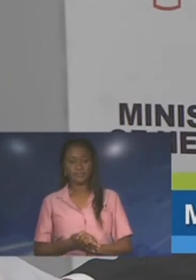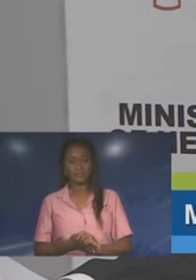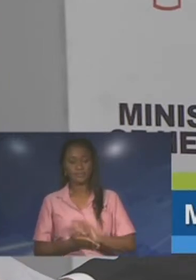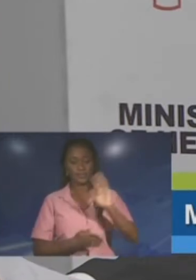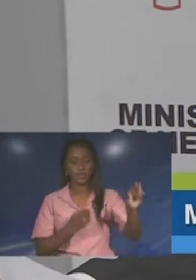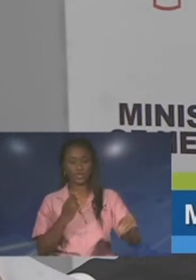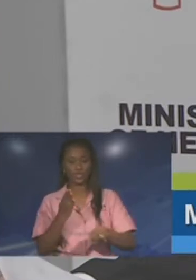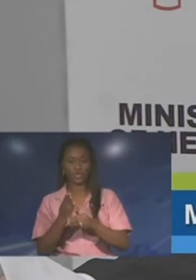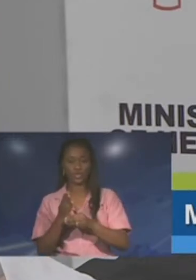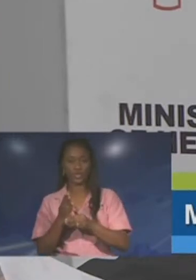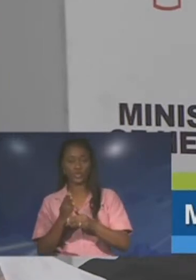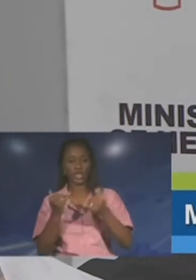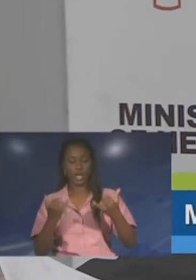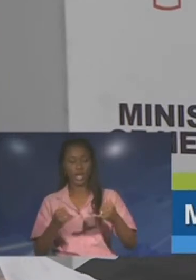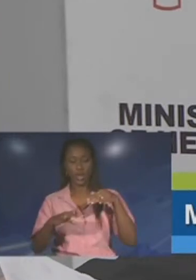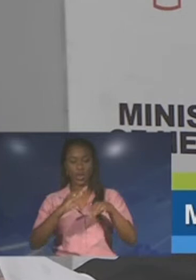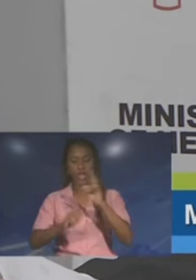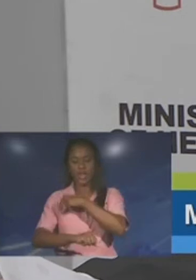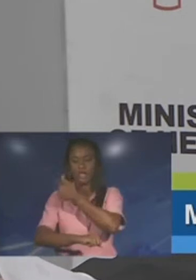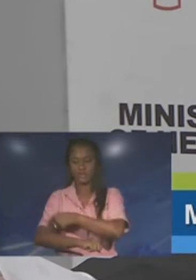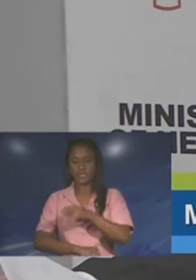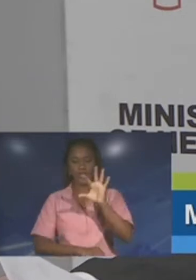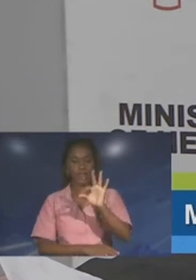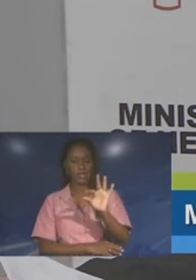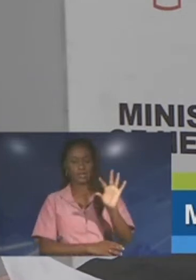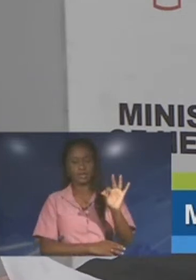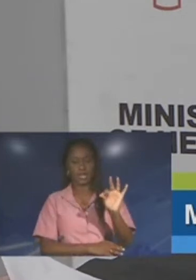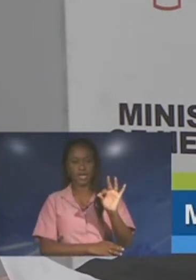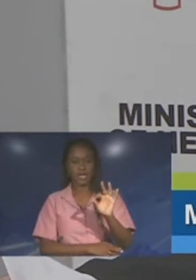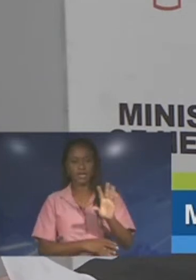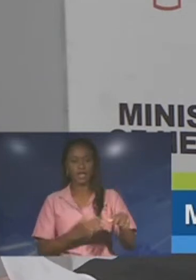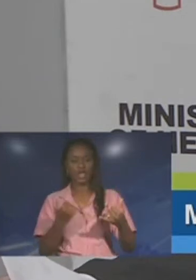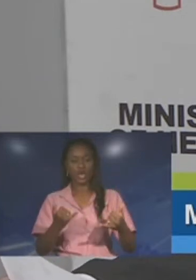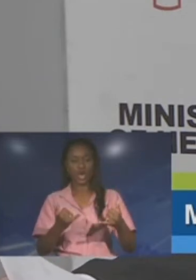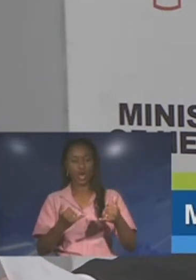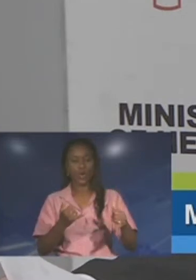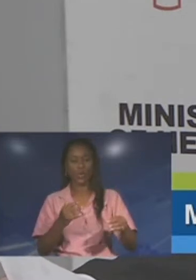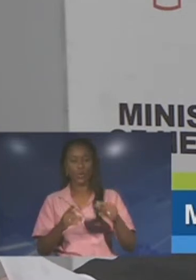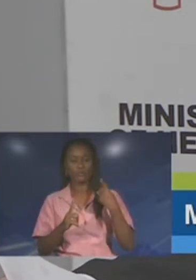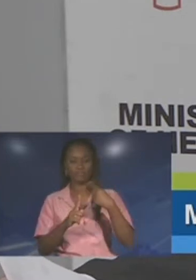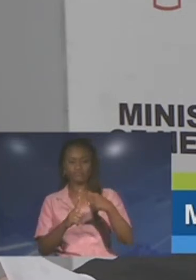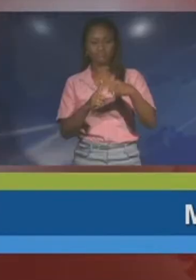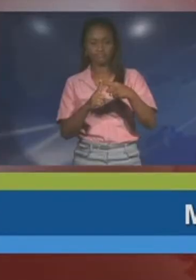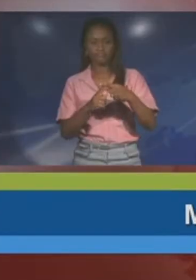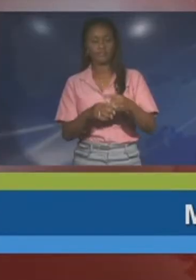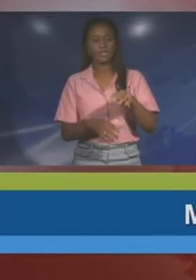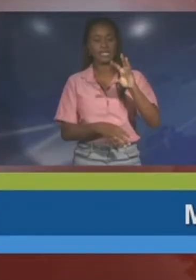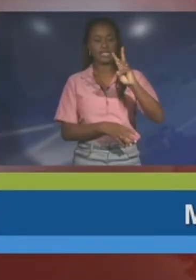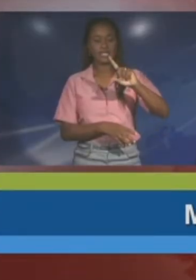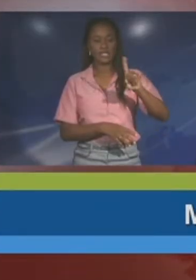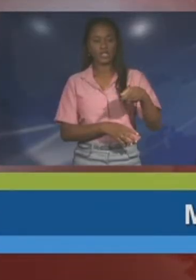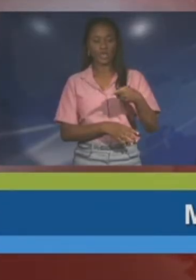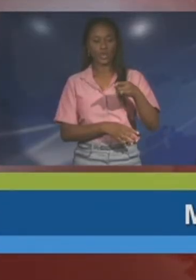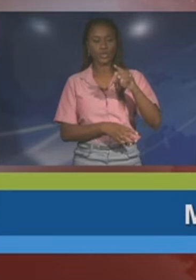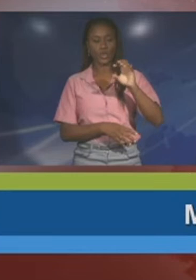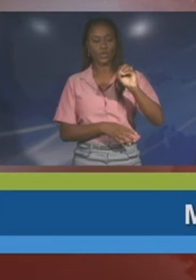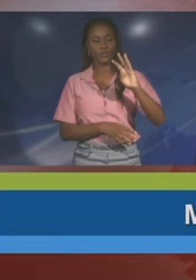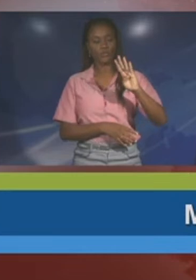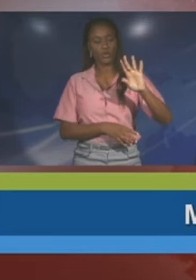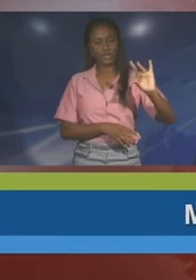Total patients hospitalized, 99. Total active positive cases in the community,